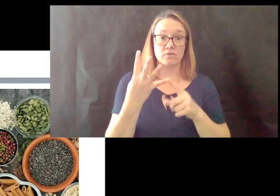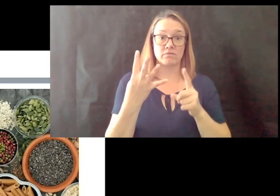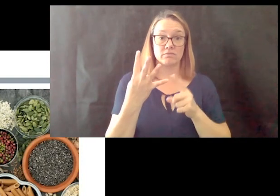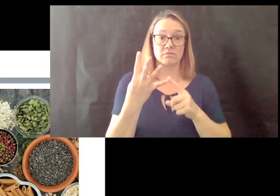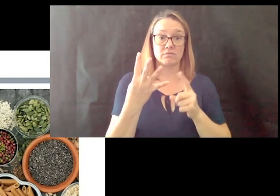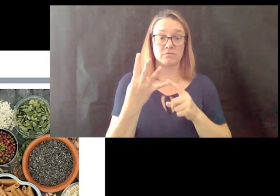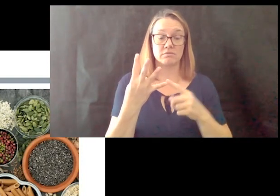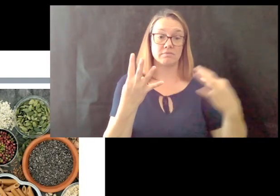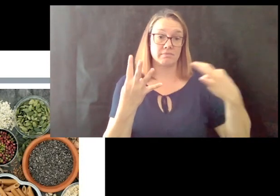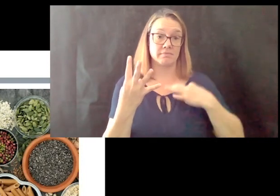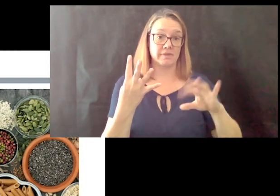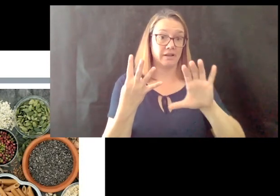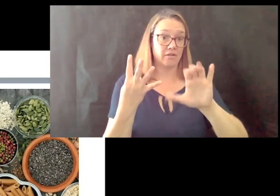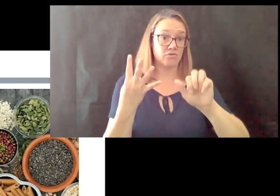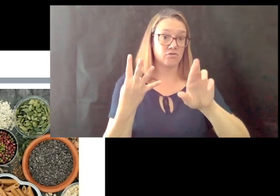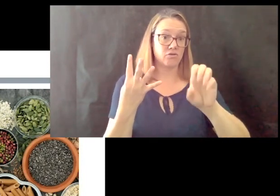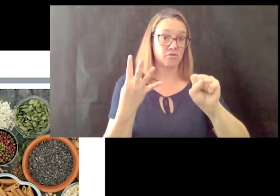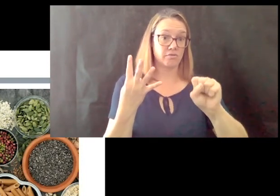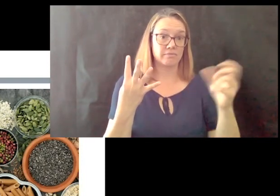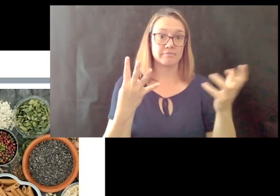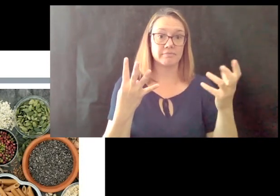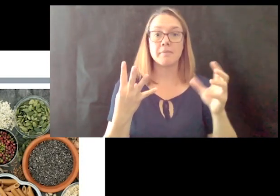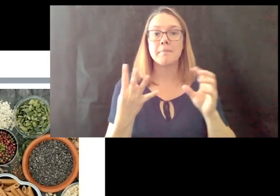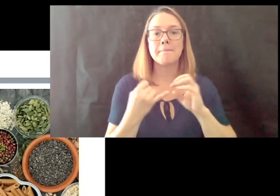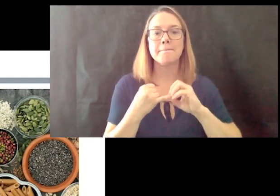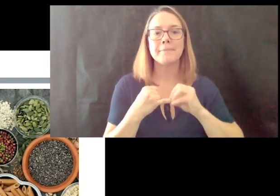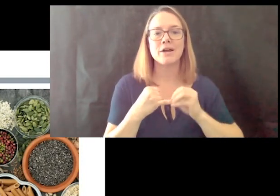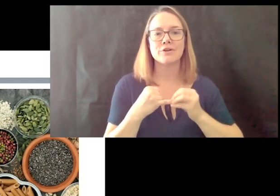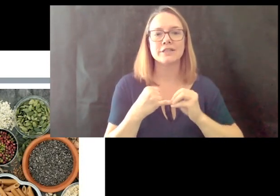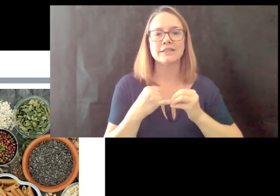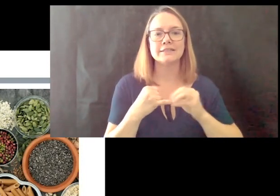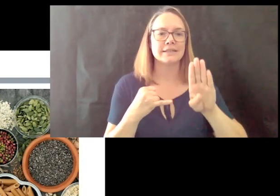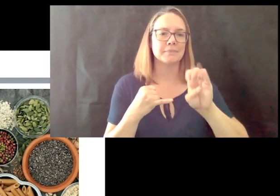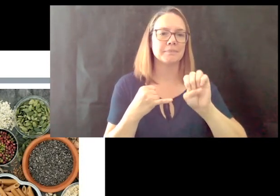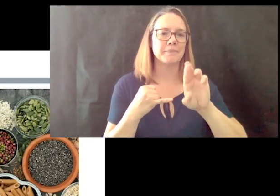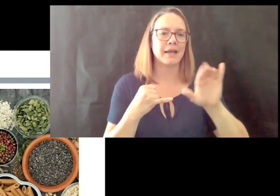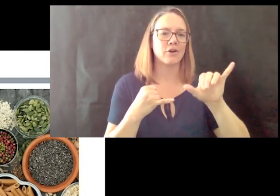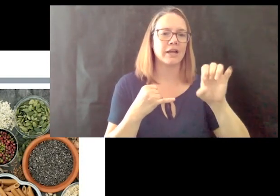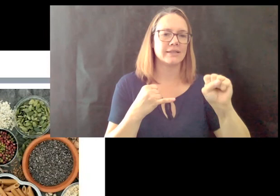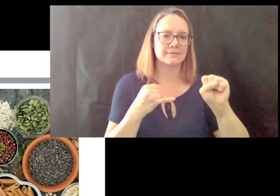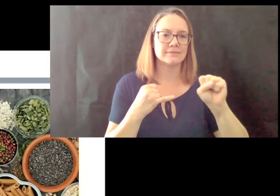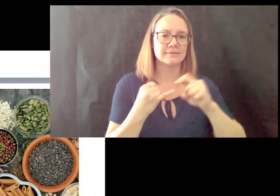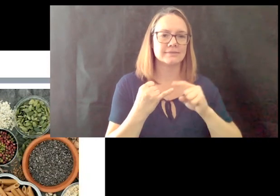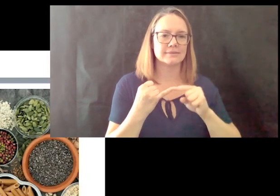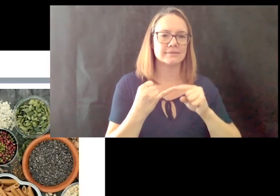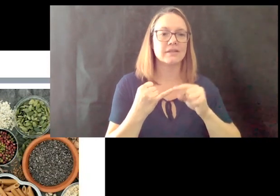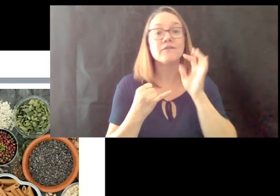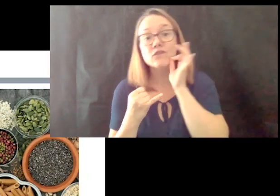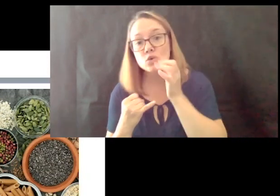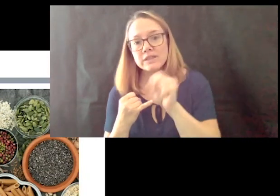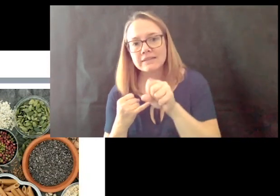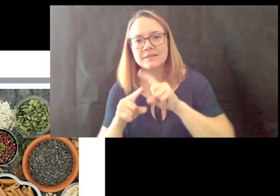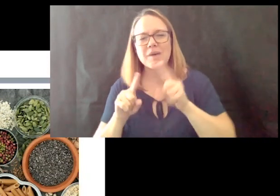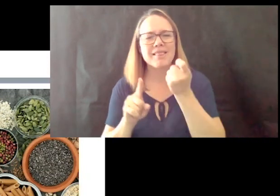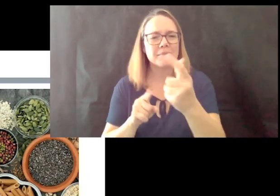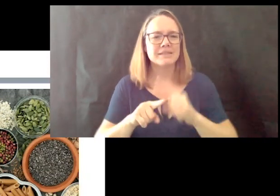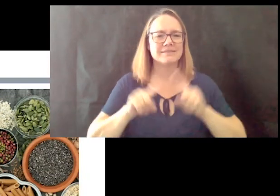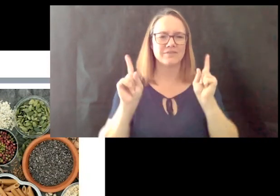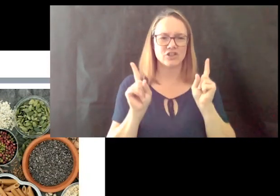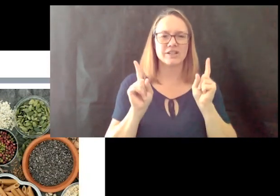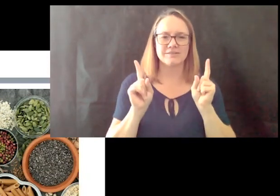Number four for a beneficial carbohydrate is berries. So this is also in the fruit category, but berries are a little bit